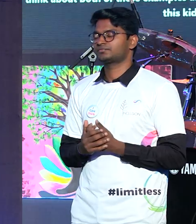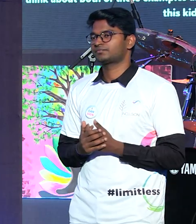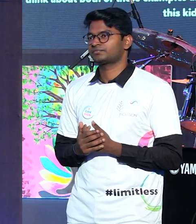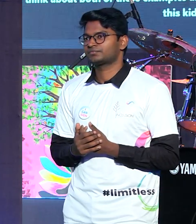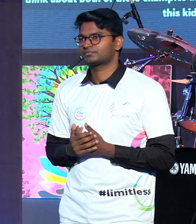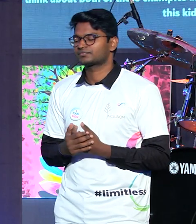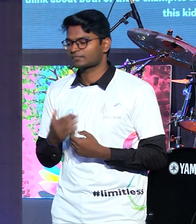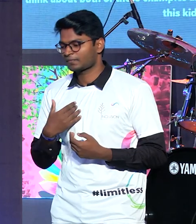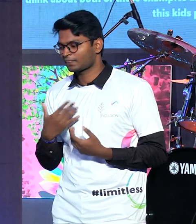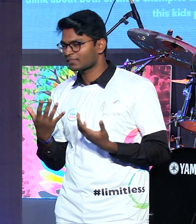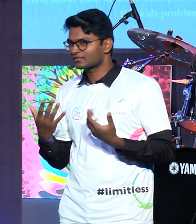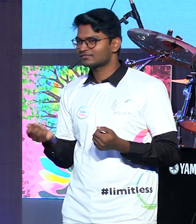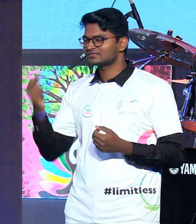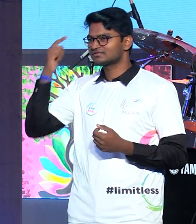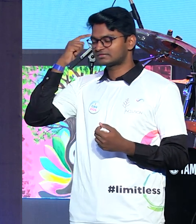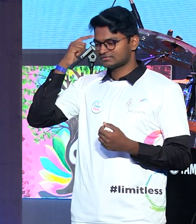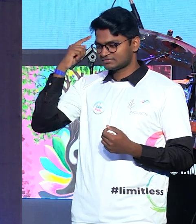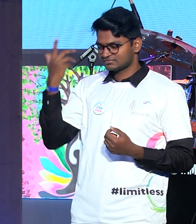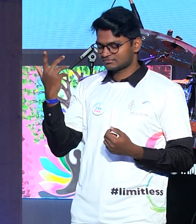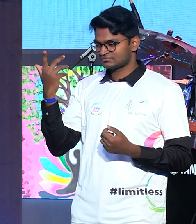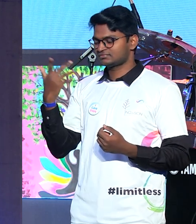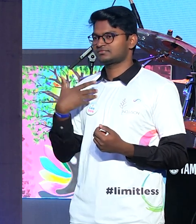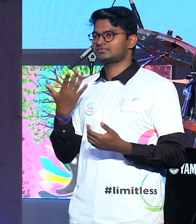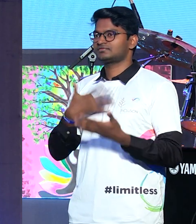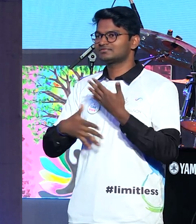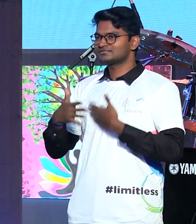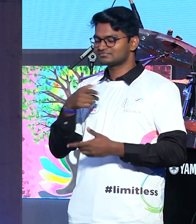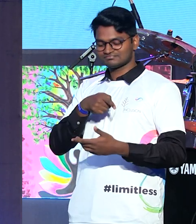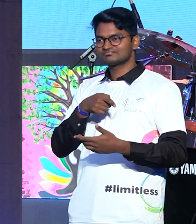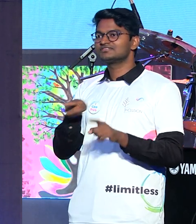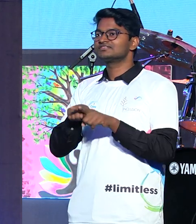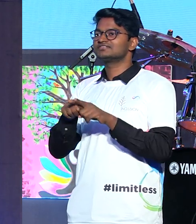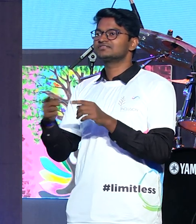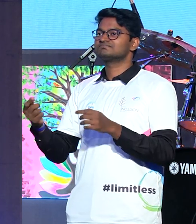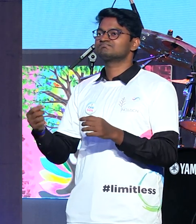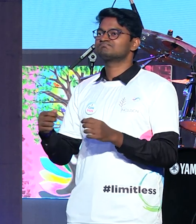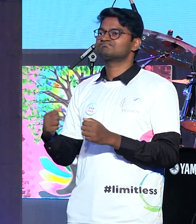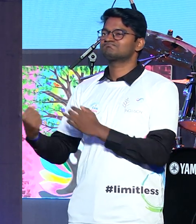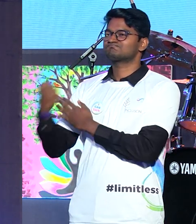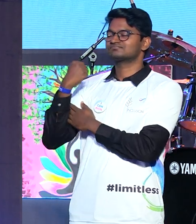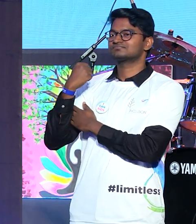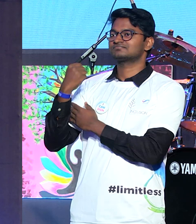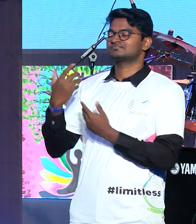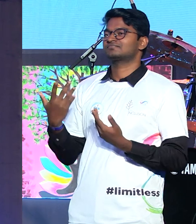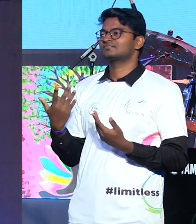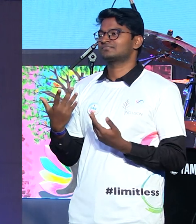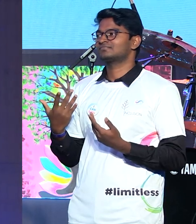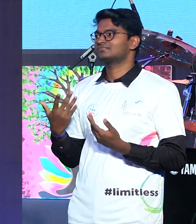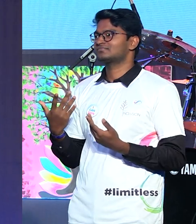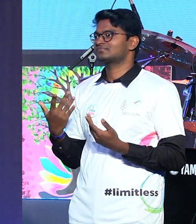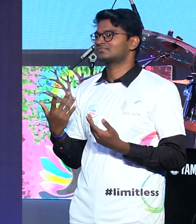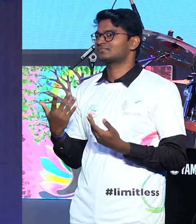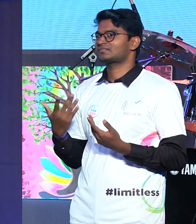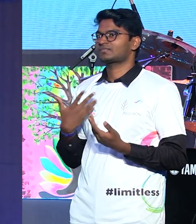I wanted to think about disability as a superpower. And here's our most famous